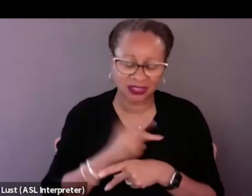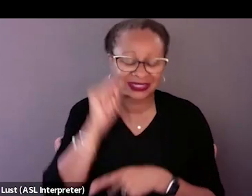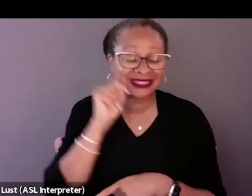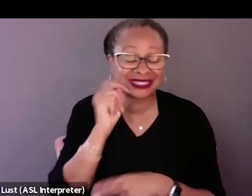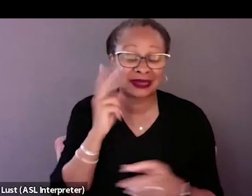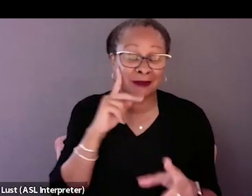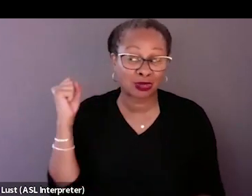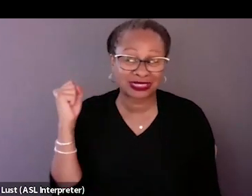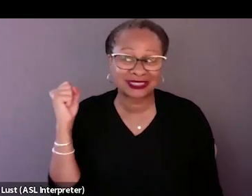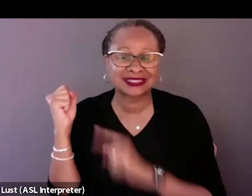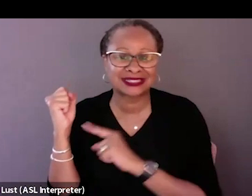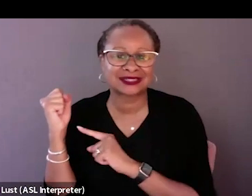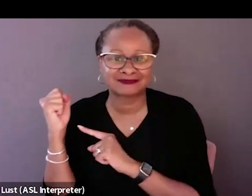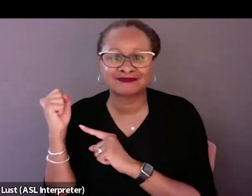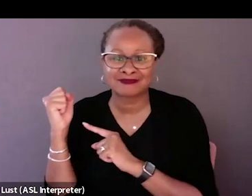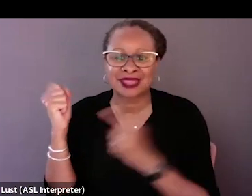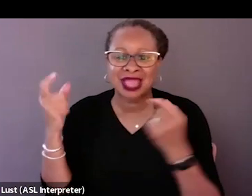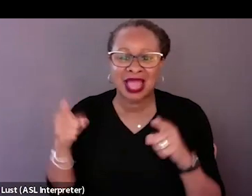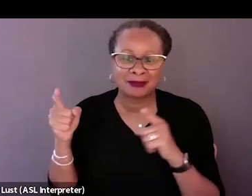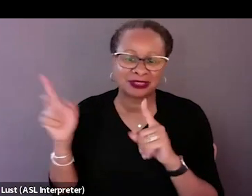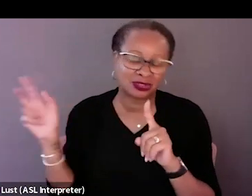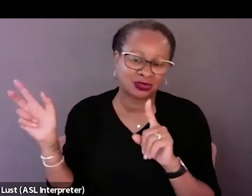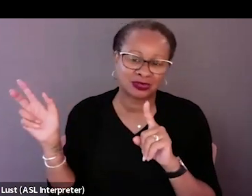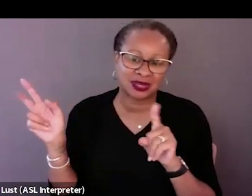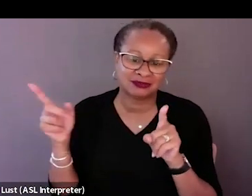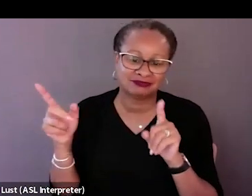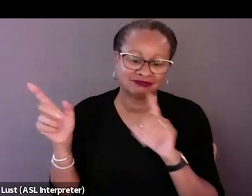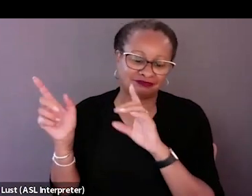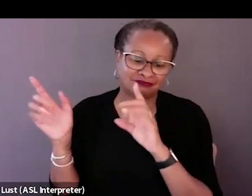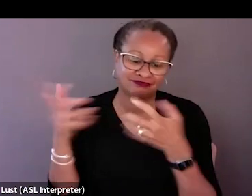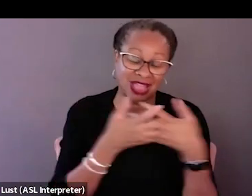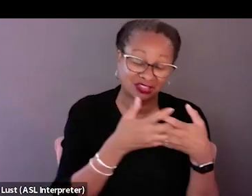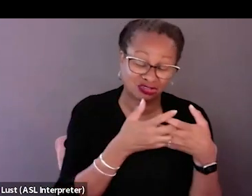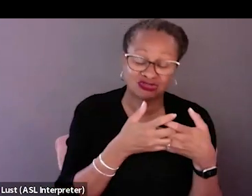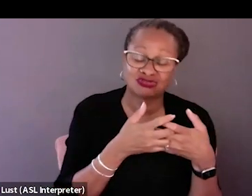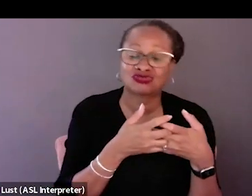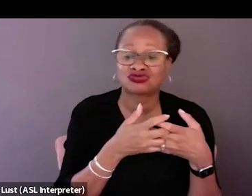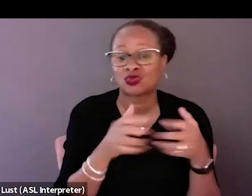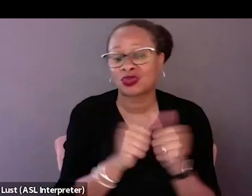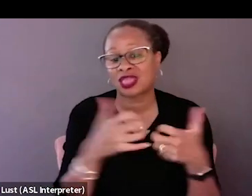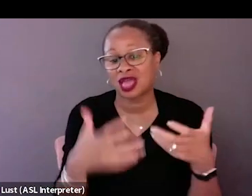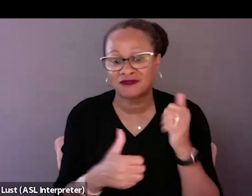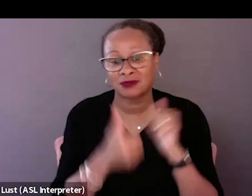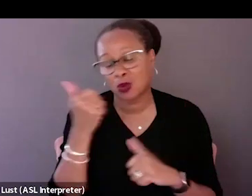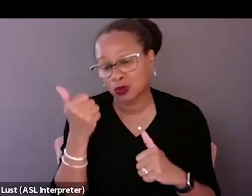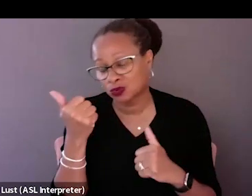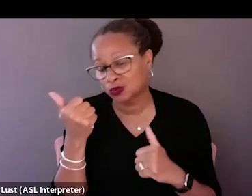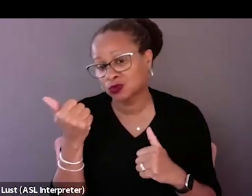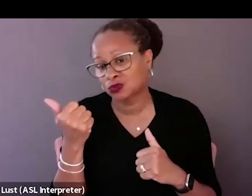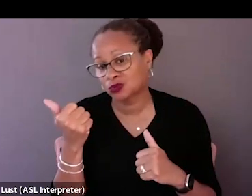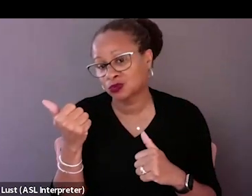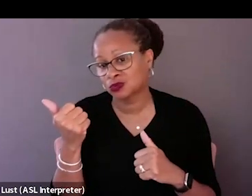memories happened to correspond with a lot of the most, you